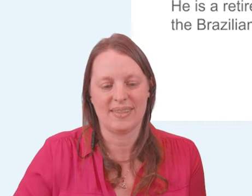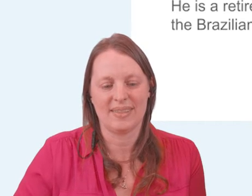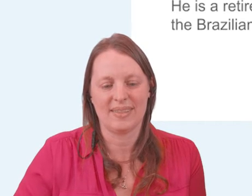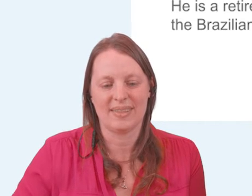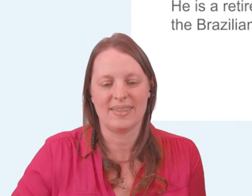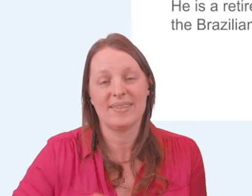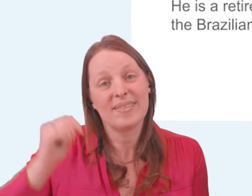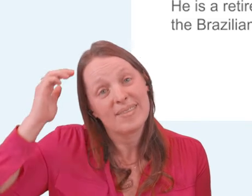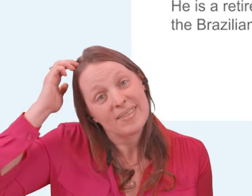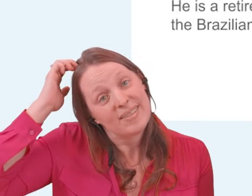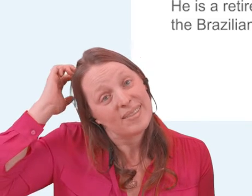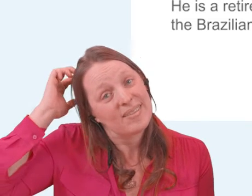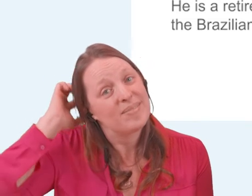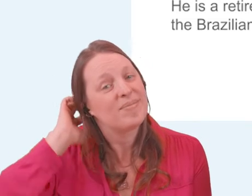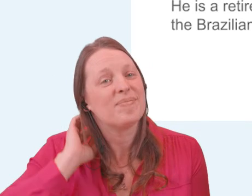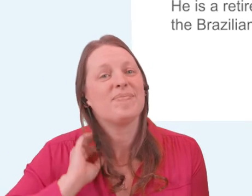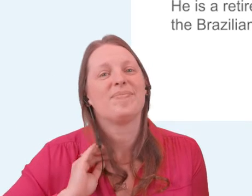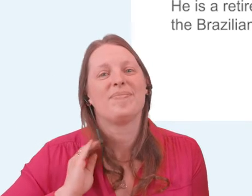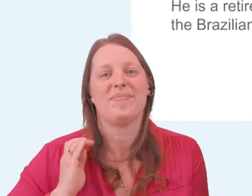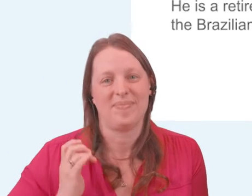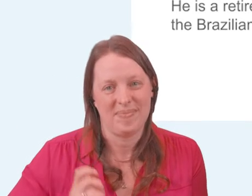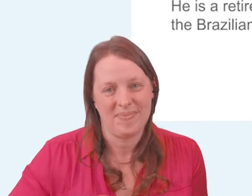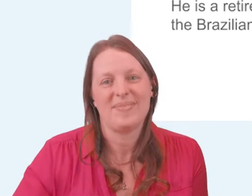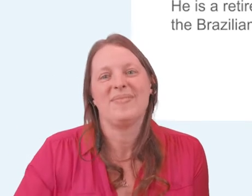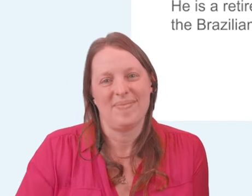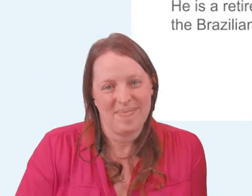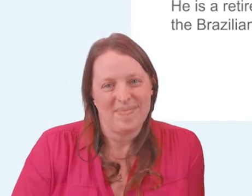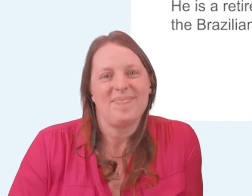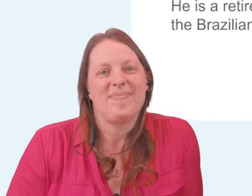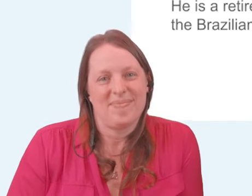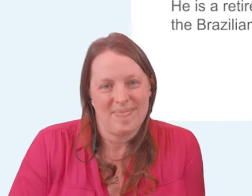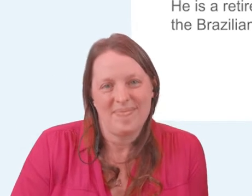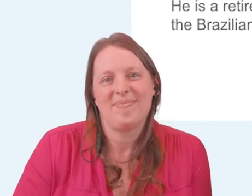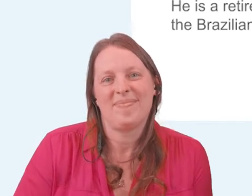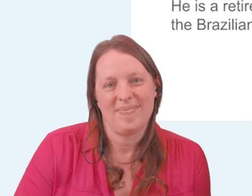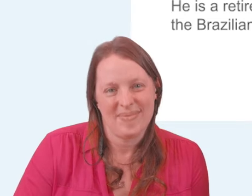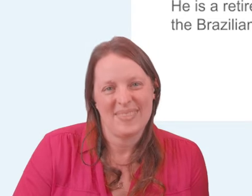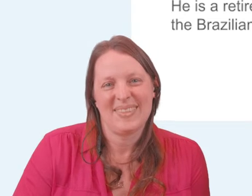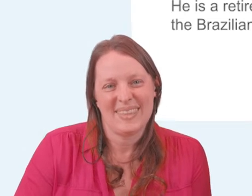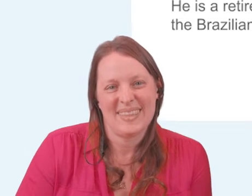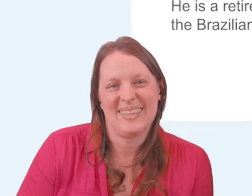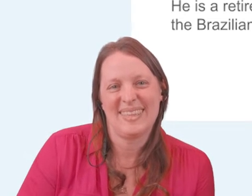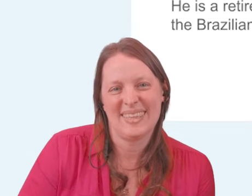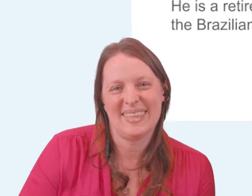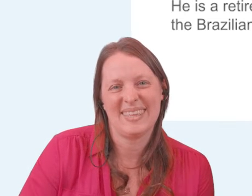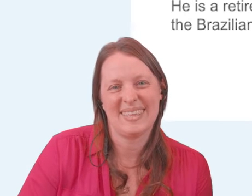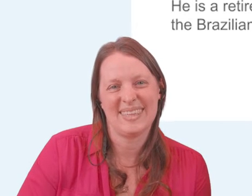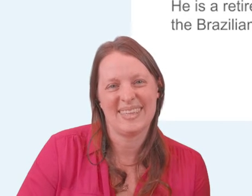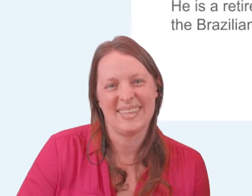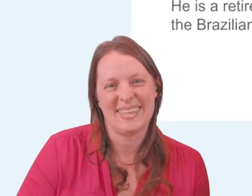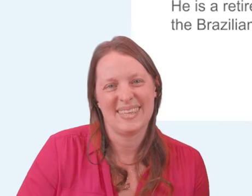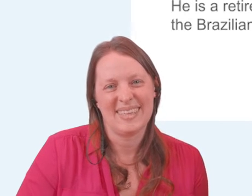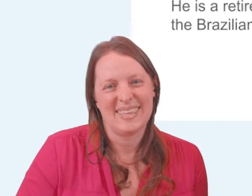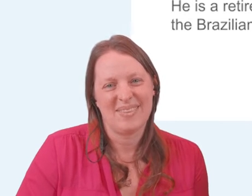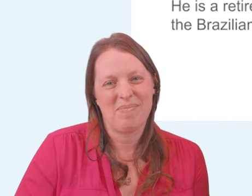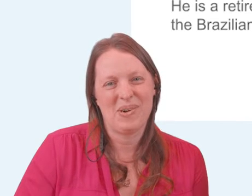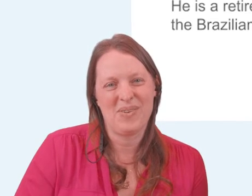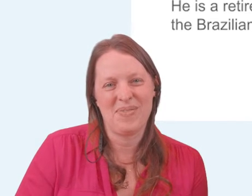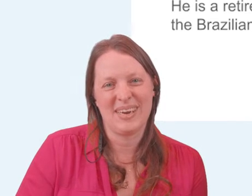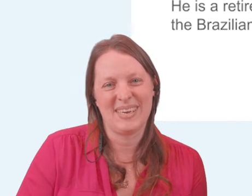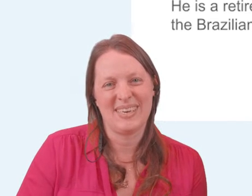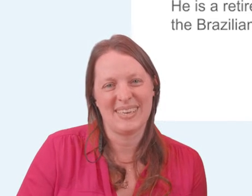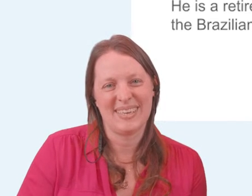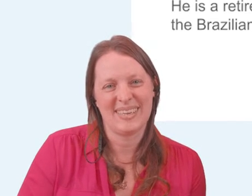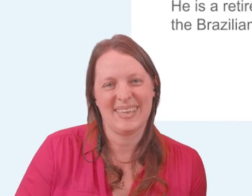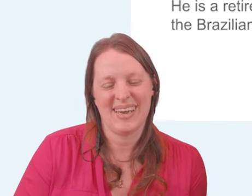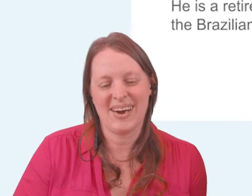very important to see the eye movements during the maneuver. I'm going to show you in my 3 cases. Perfect. I'm